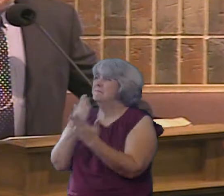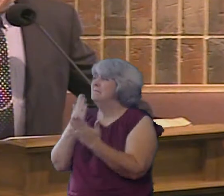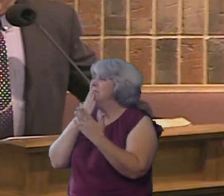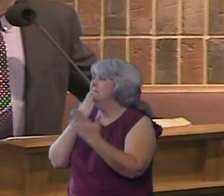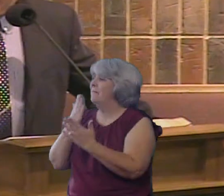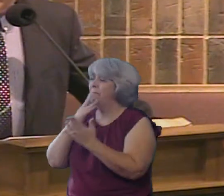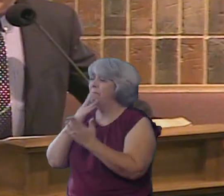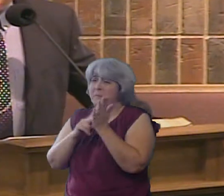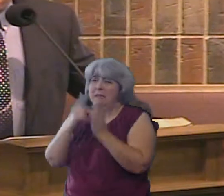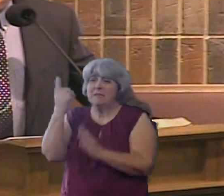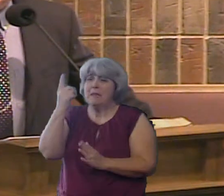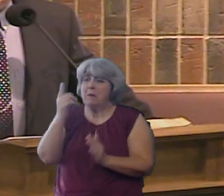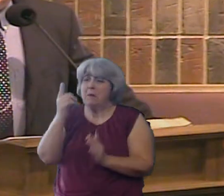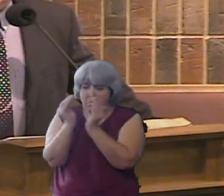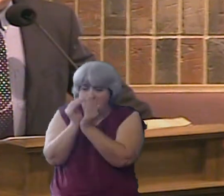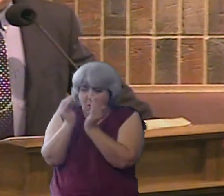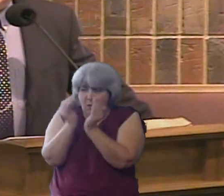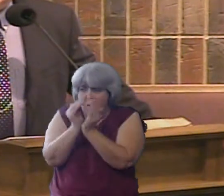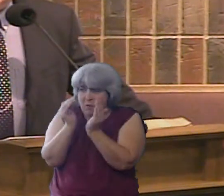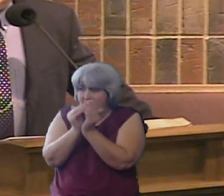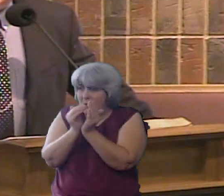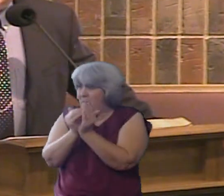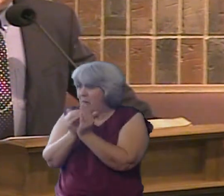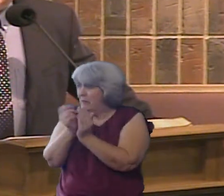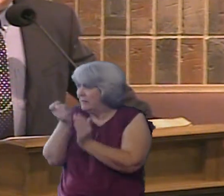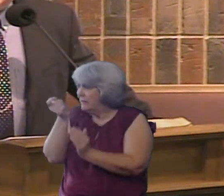littlest things